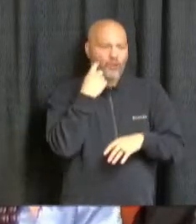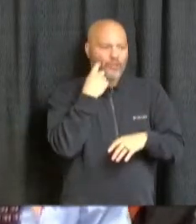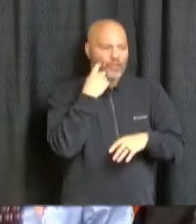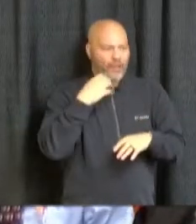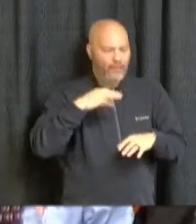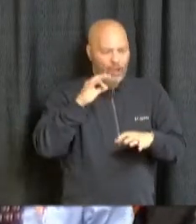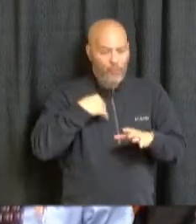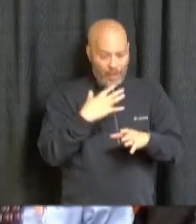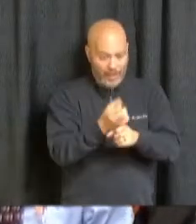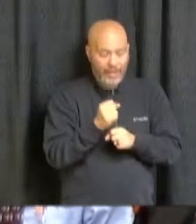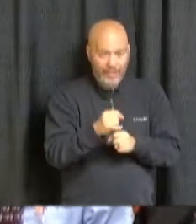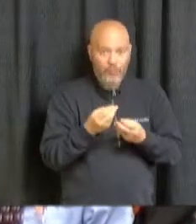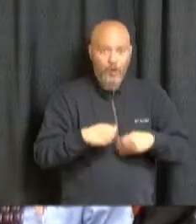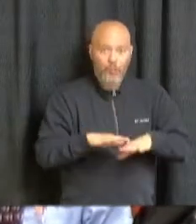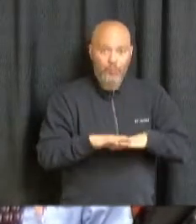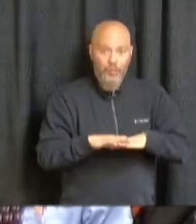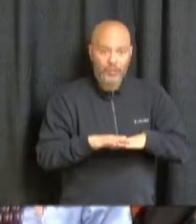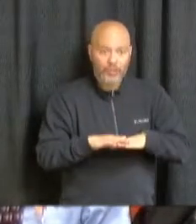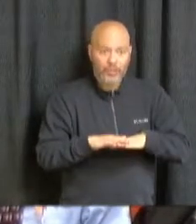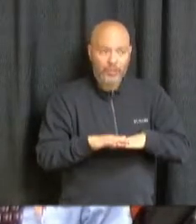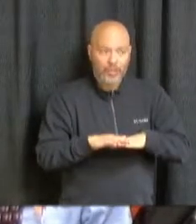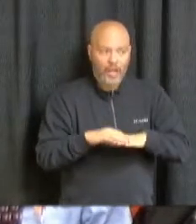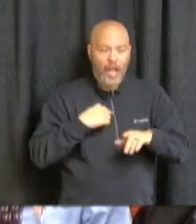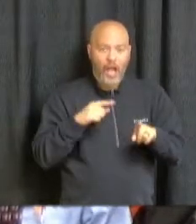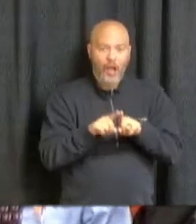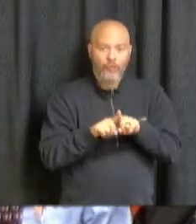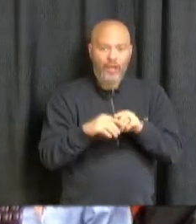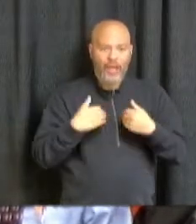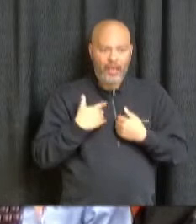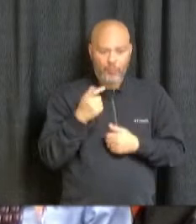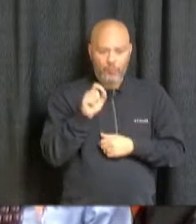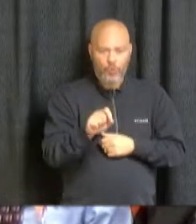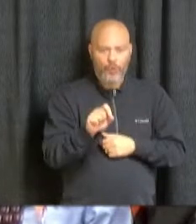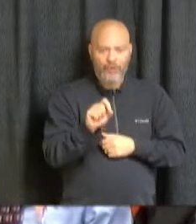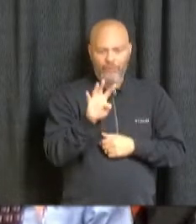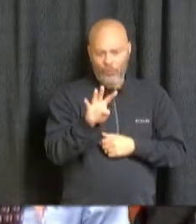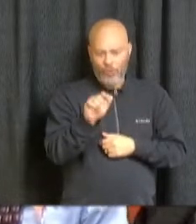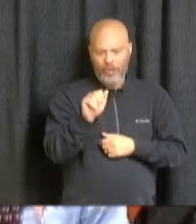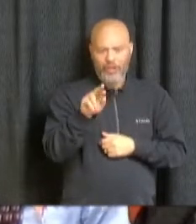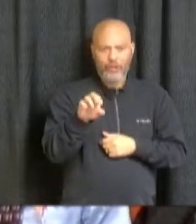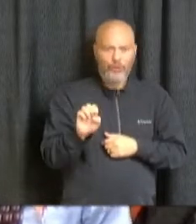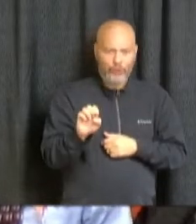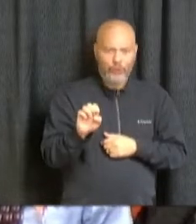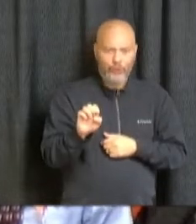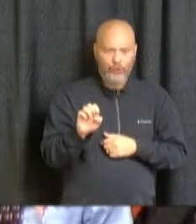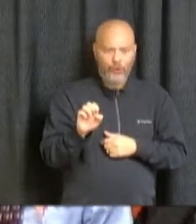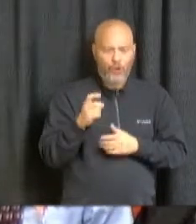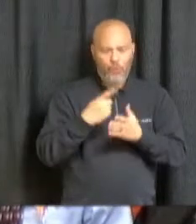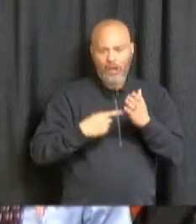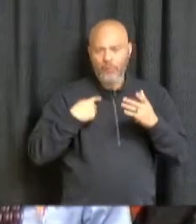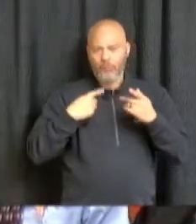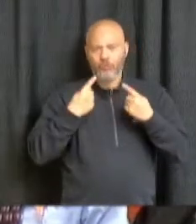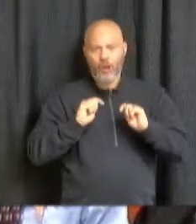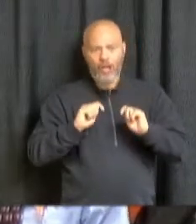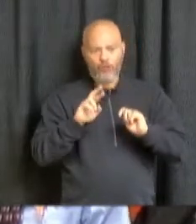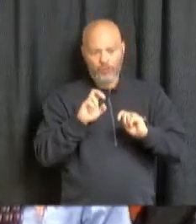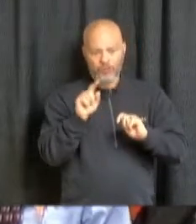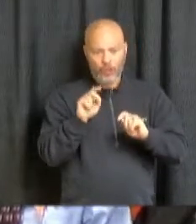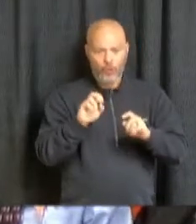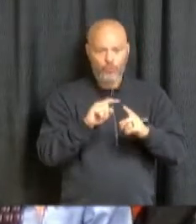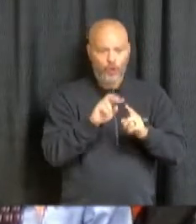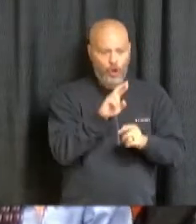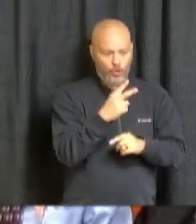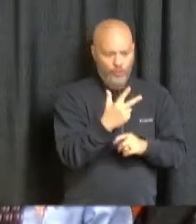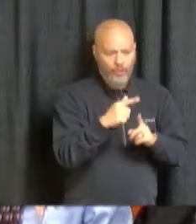when I acquired those properties that I also had 0.4 of an acre. And what I'm looking to do is just rezone it from R3